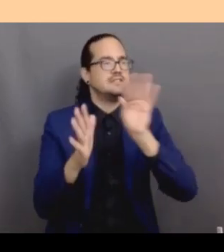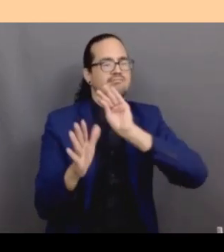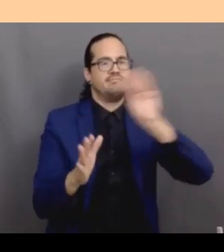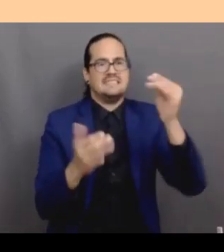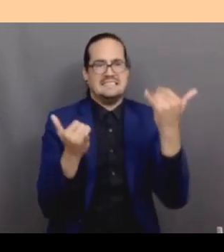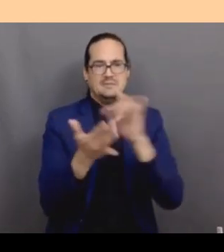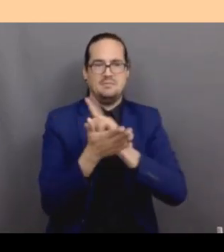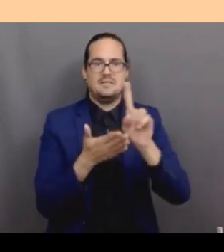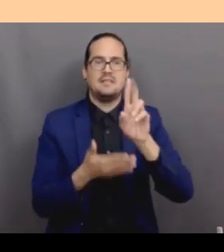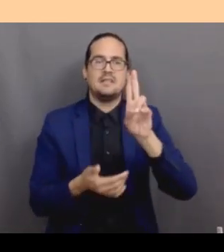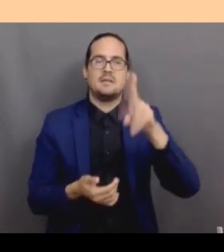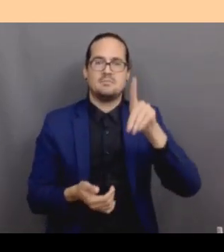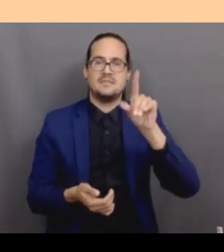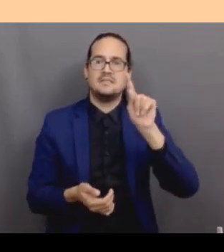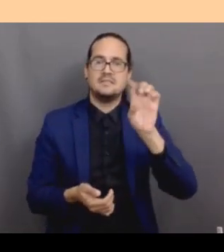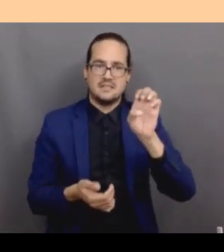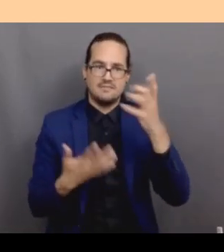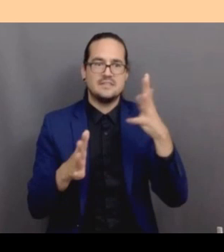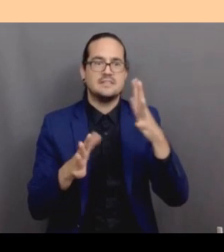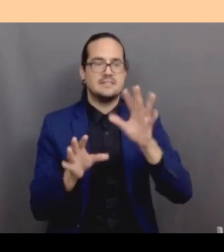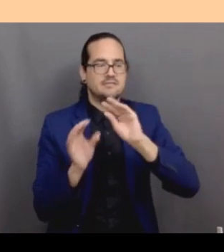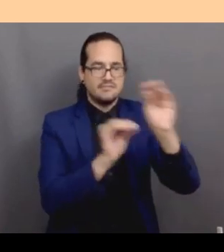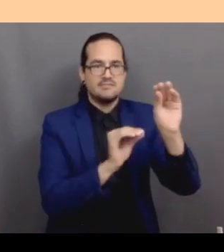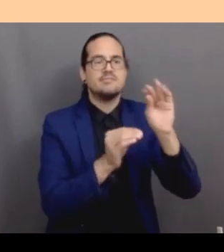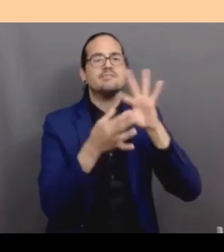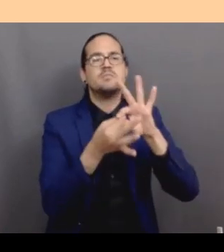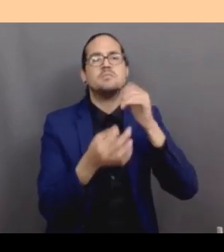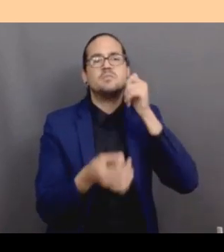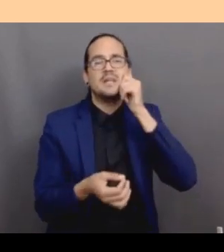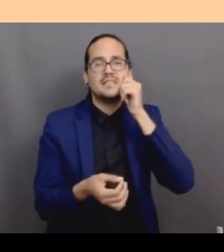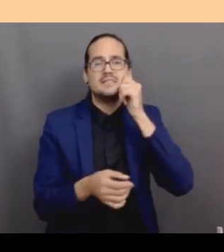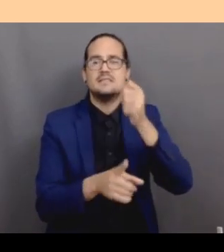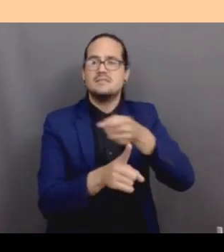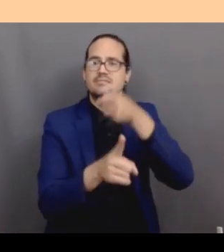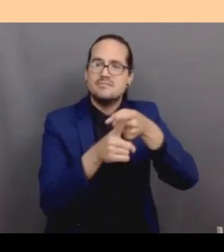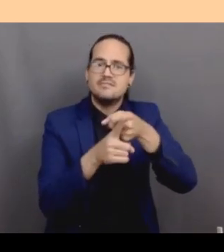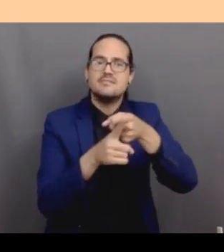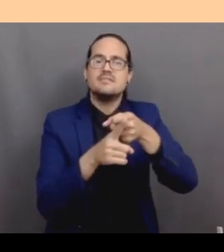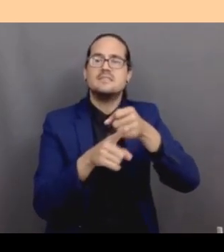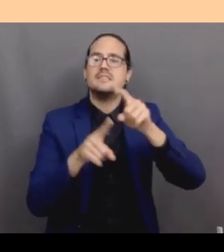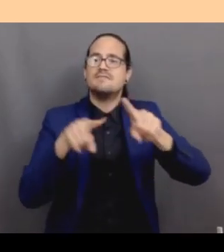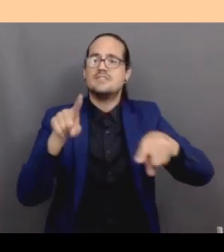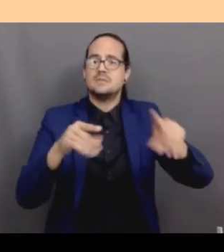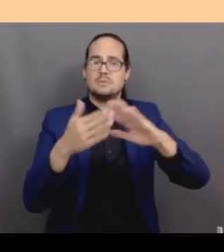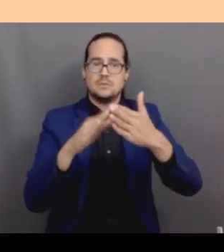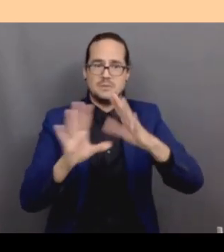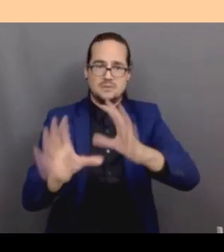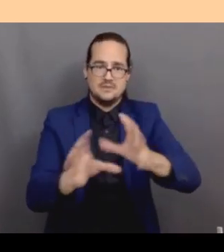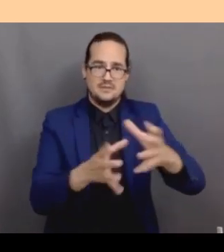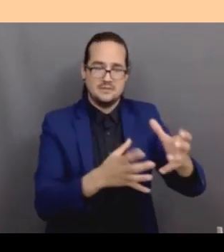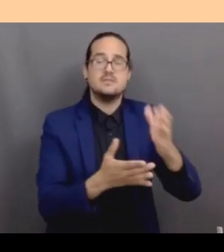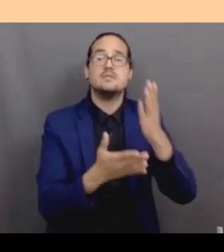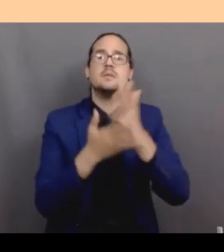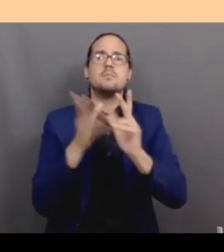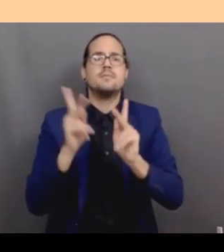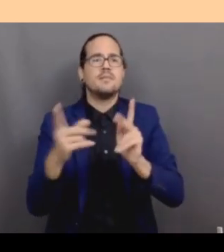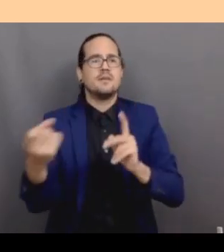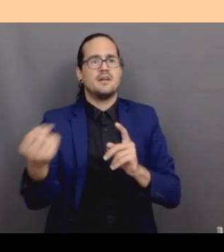and how it's affecting different communities. I know there's a lot of inquiries about providing specific town-based information,